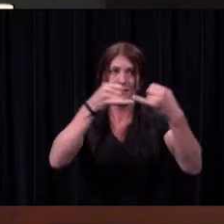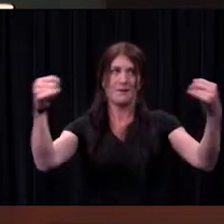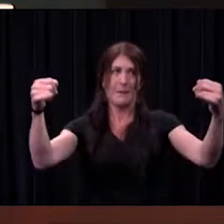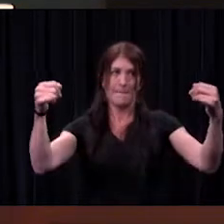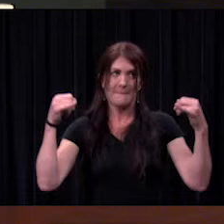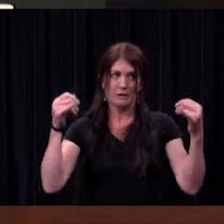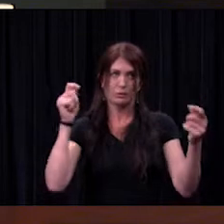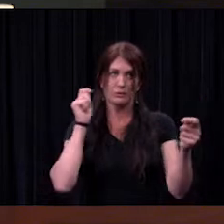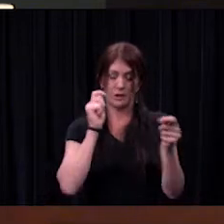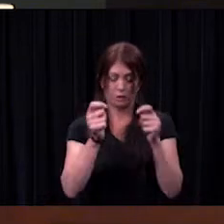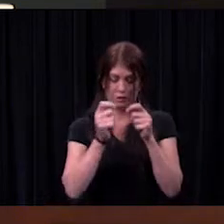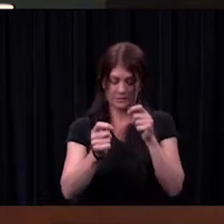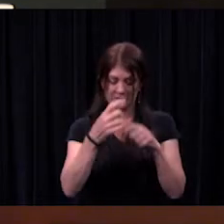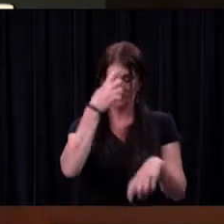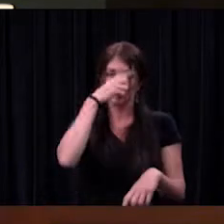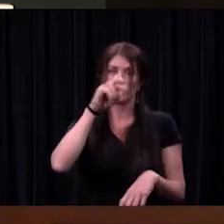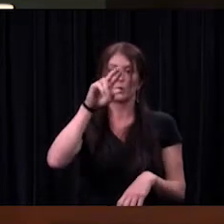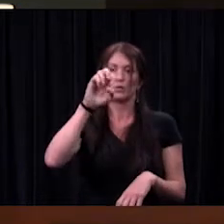or Place Elementary.